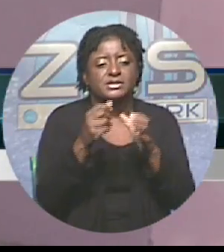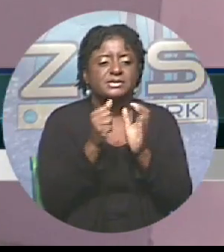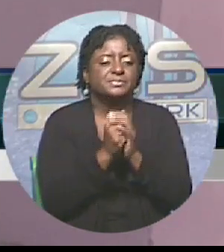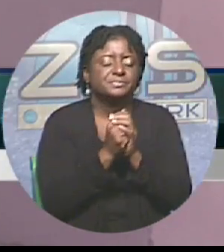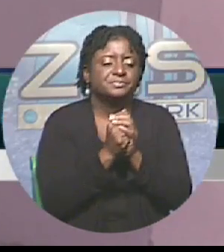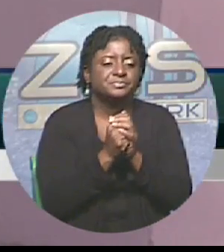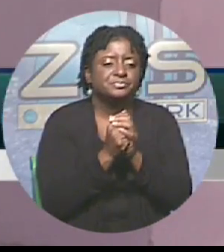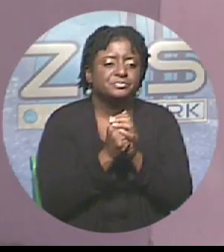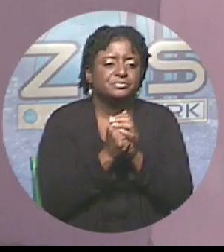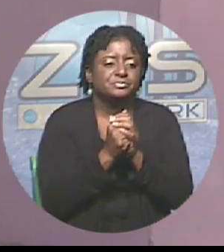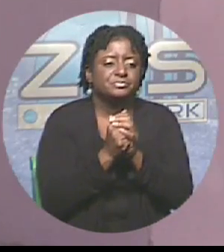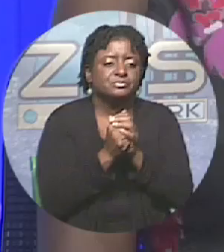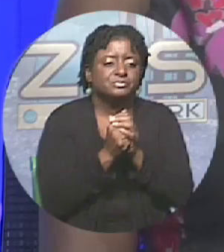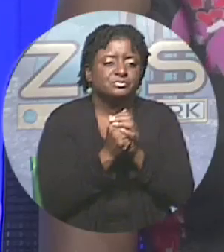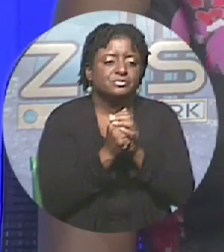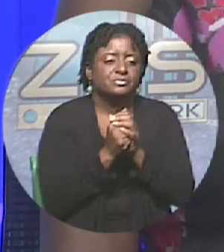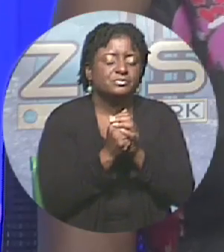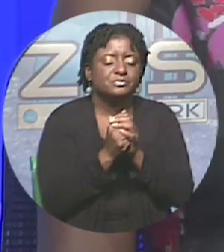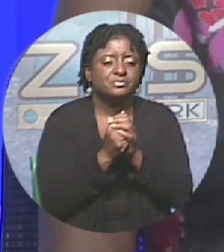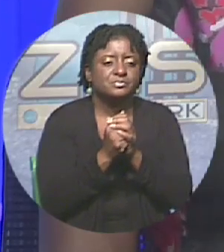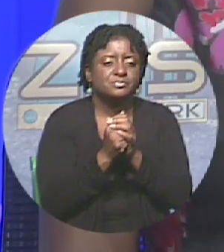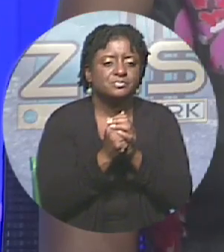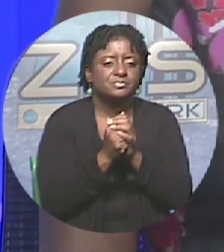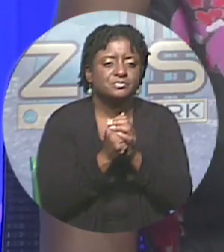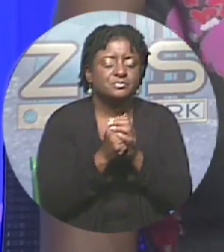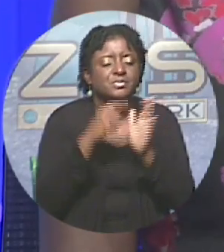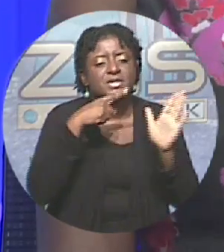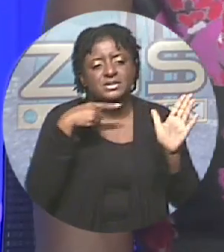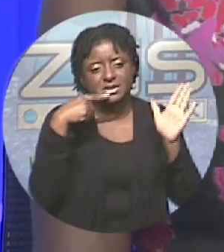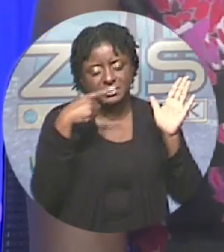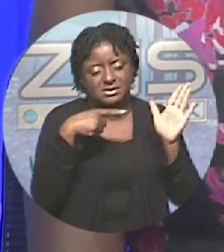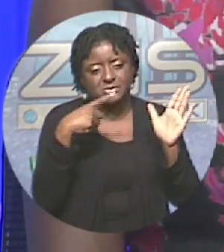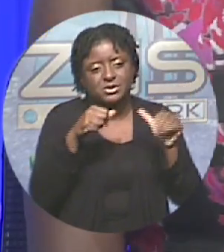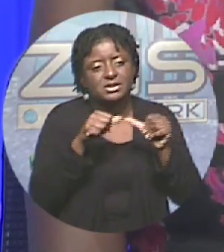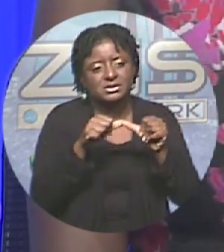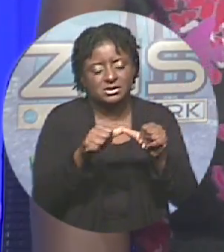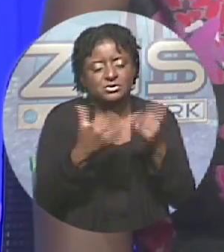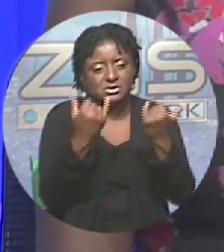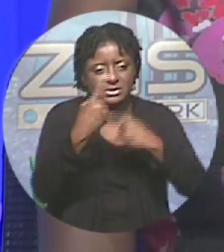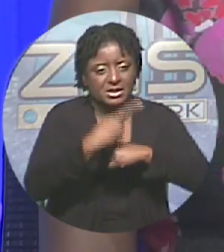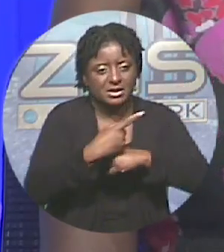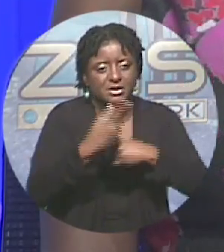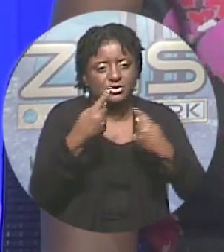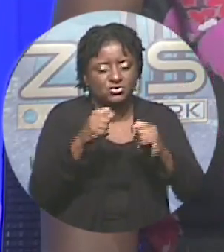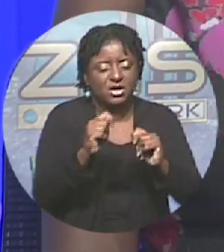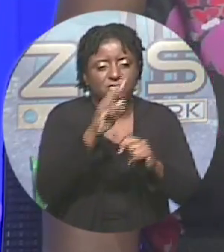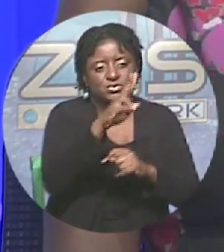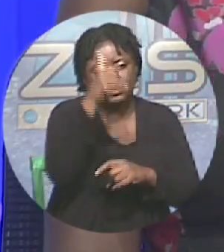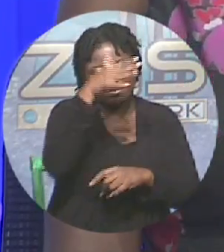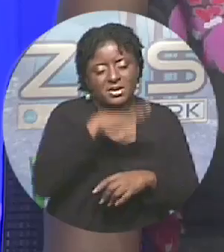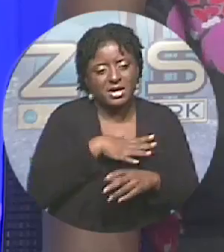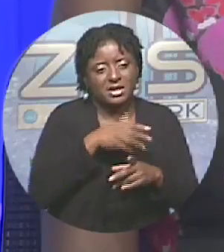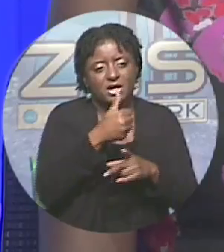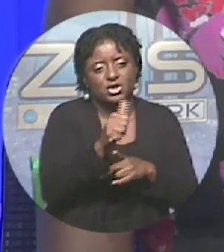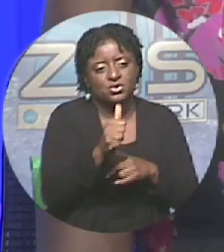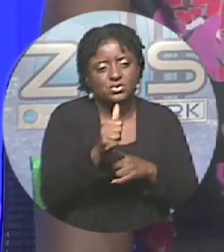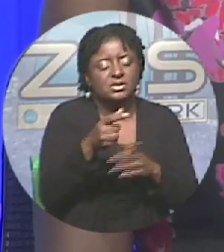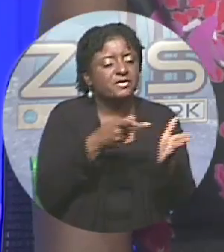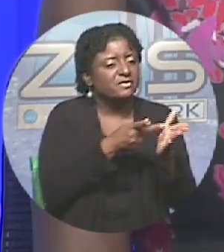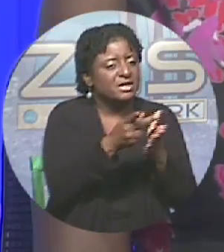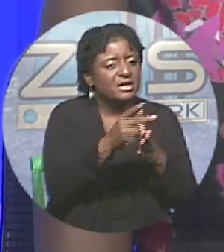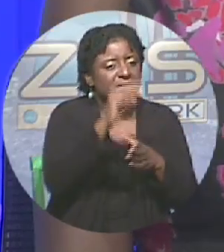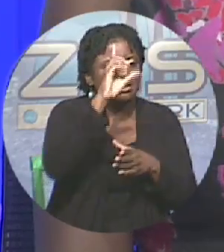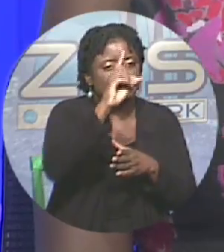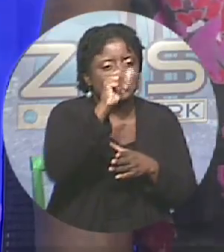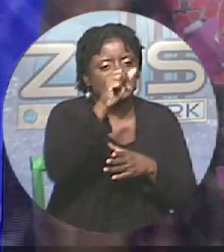Carey, ZNS Network News. Testimony continued today in the trial of two men accused of killing Dario China Knowles, the son